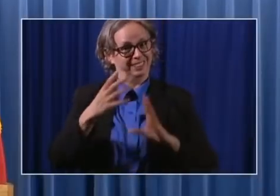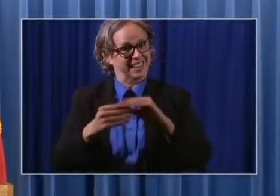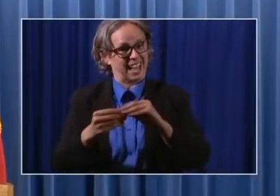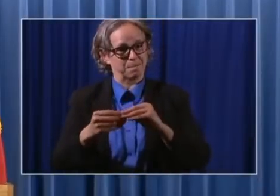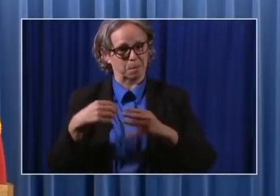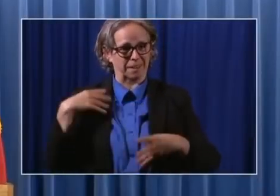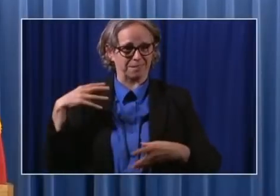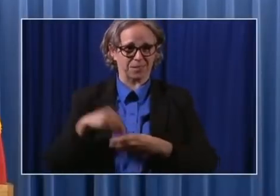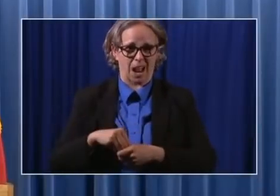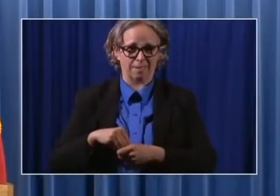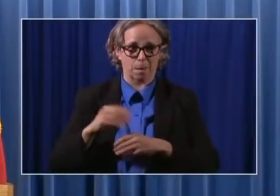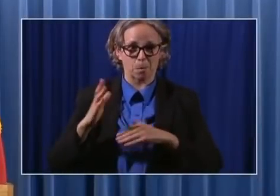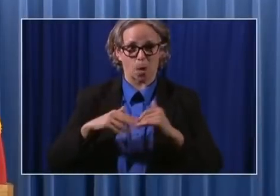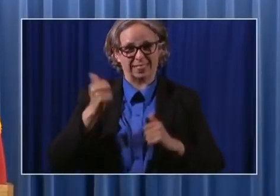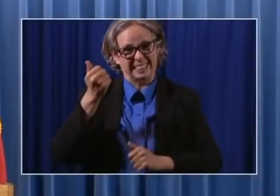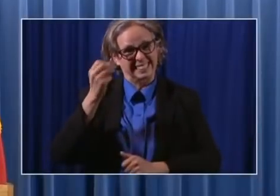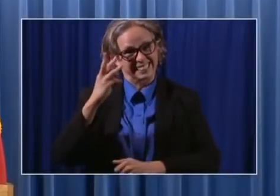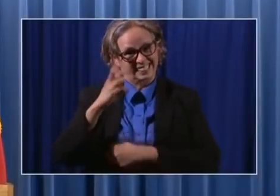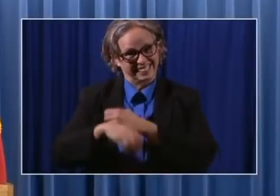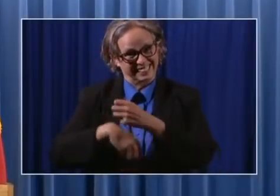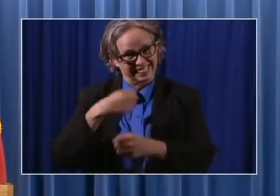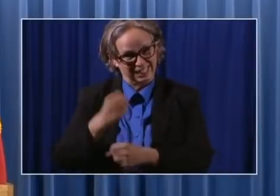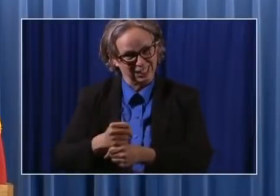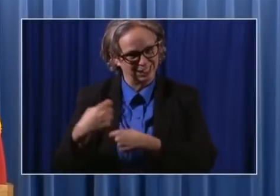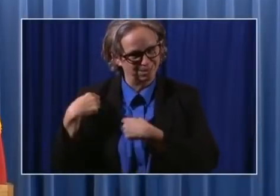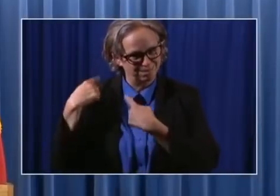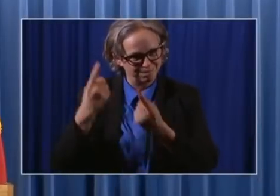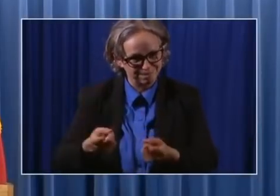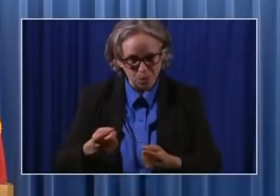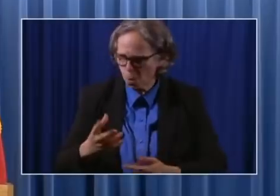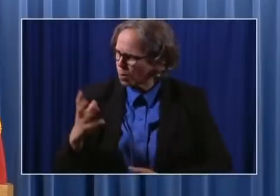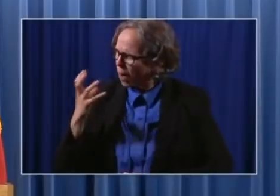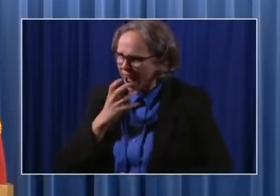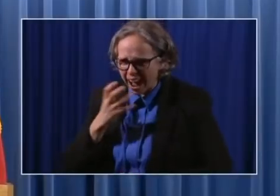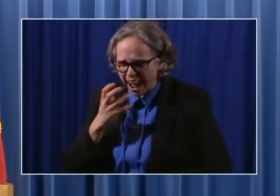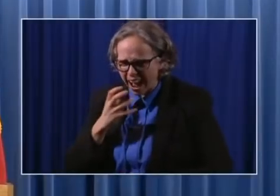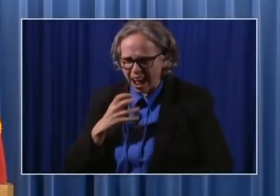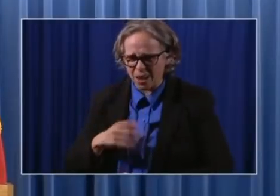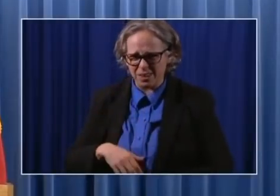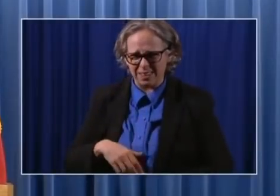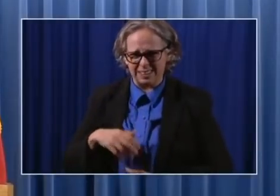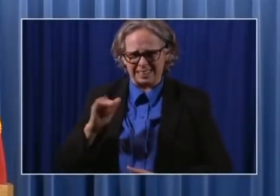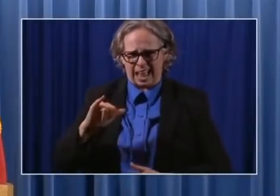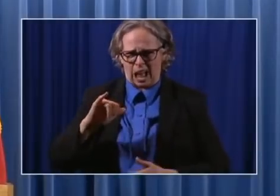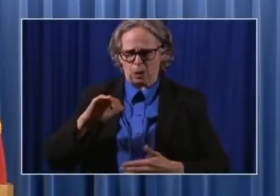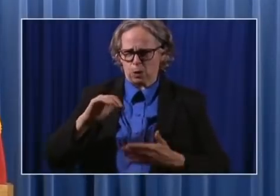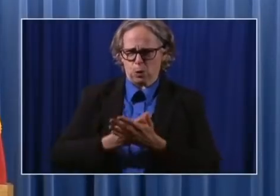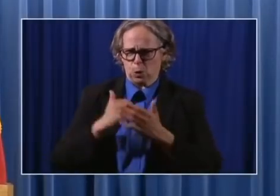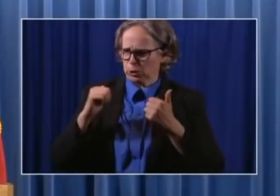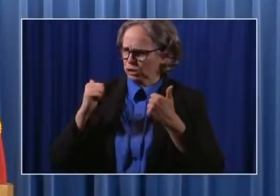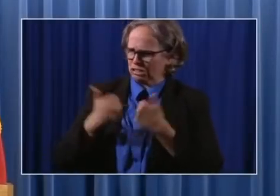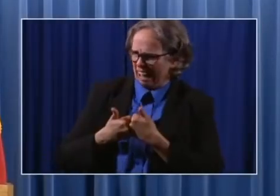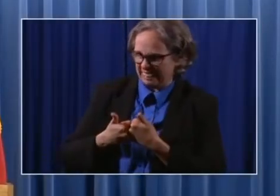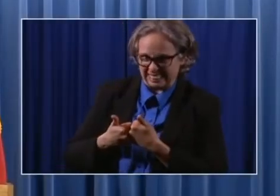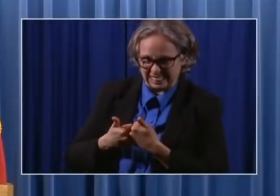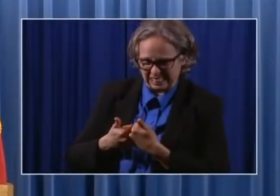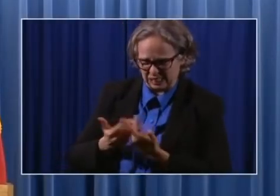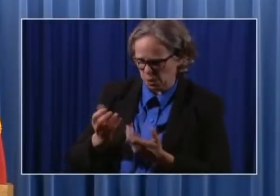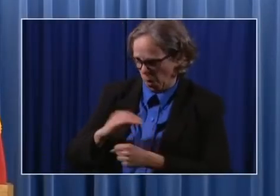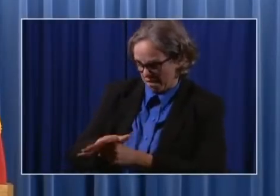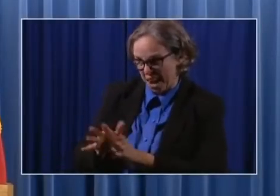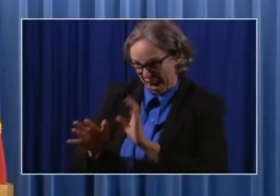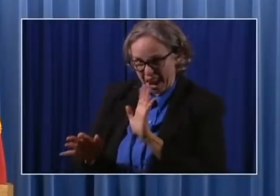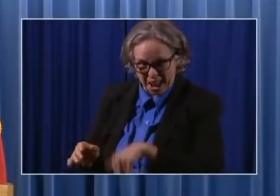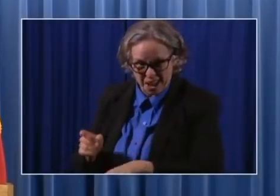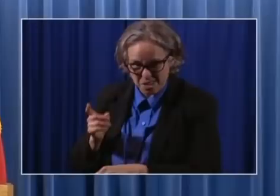over 16 years now. Well, that's great. We've got a new challenge you've had in the last few months with the coronavirus, certainly not something